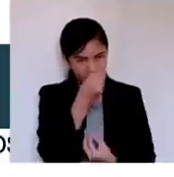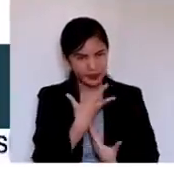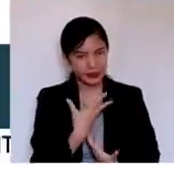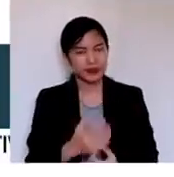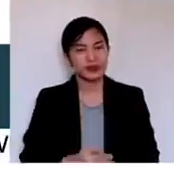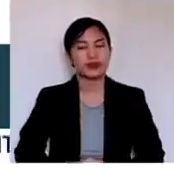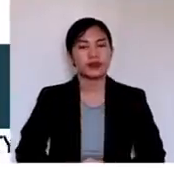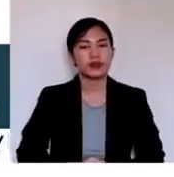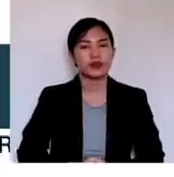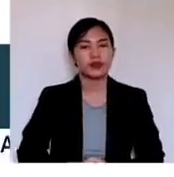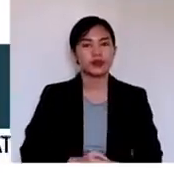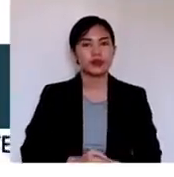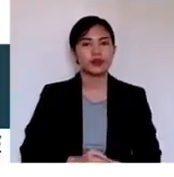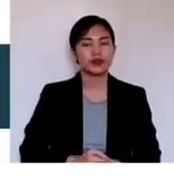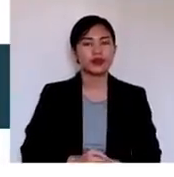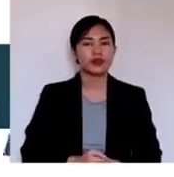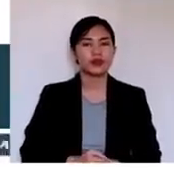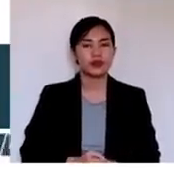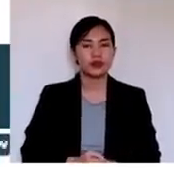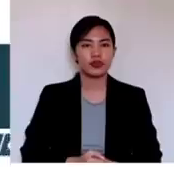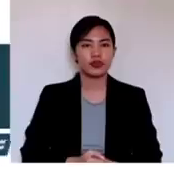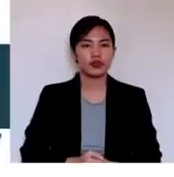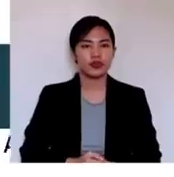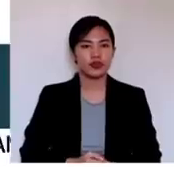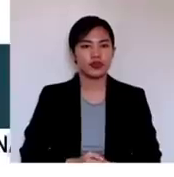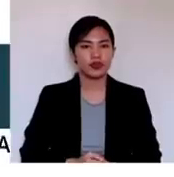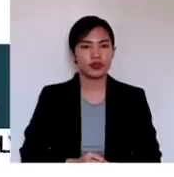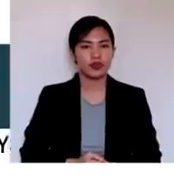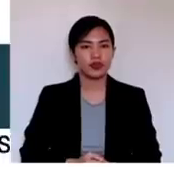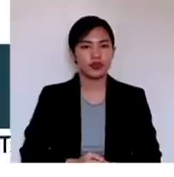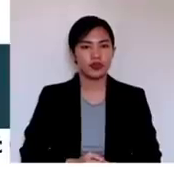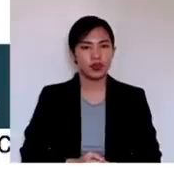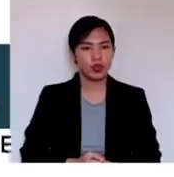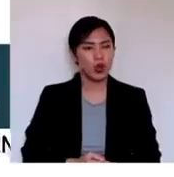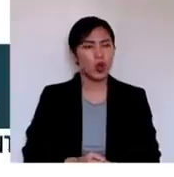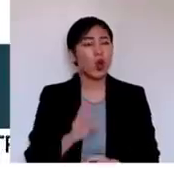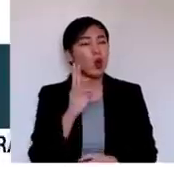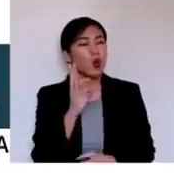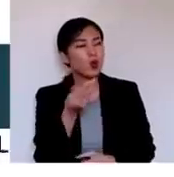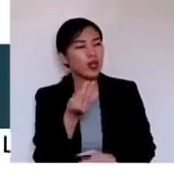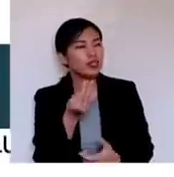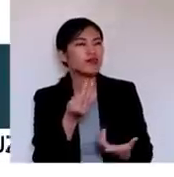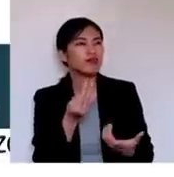when should they stick to this line until it's really too late for them?